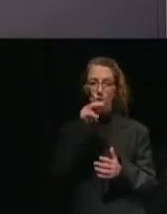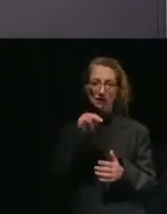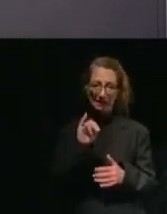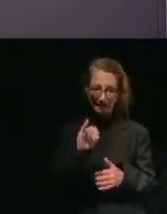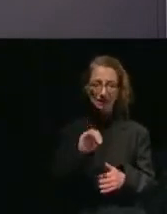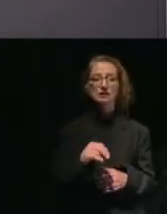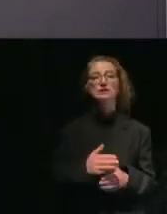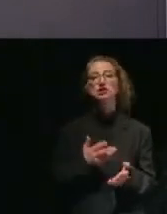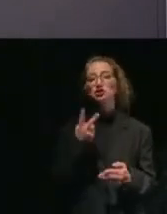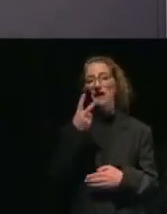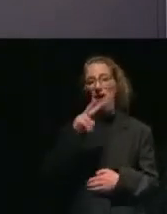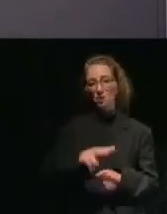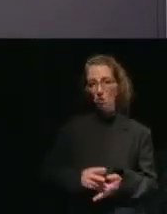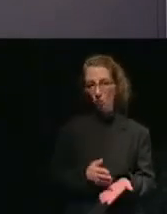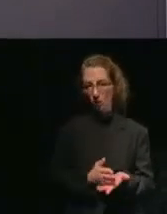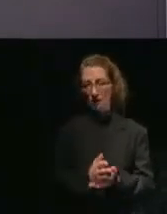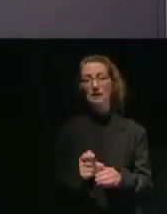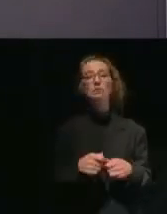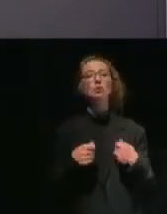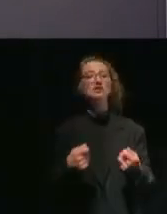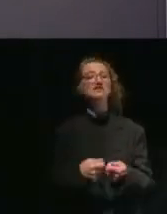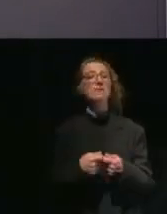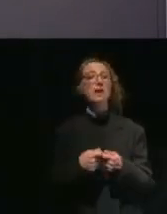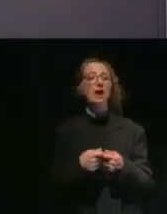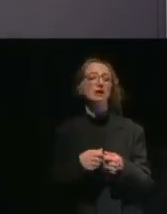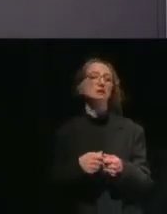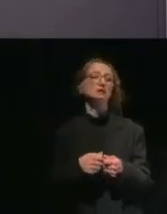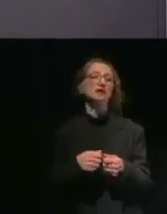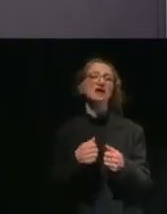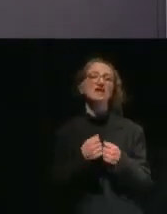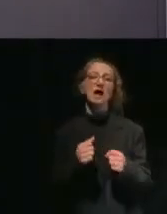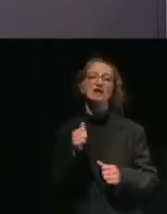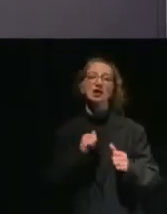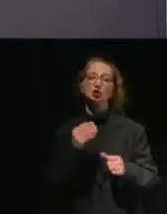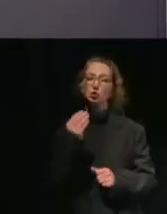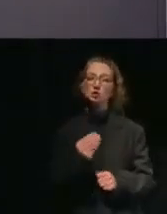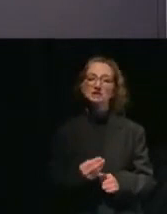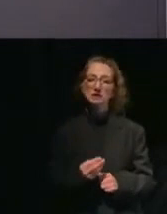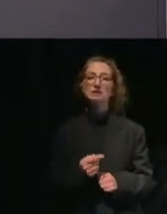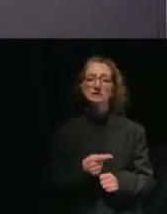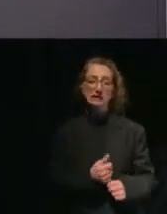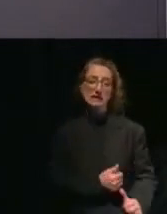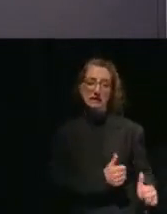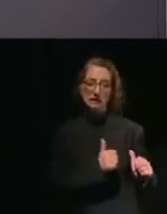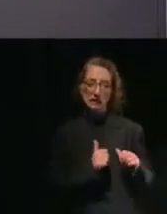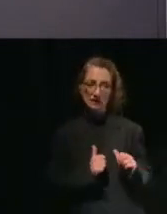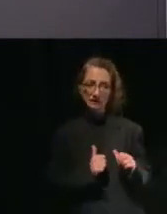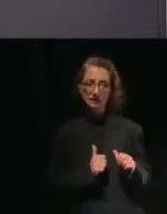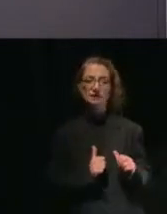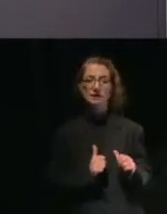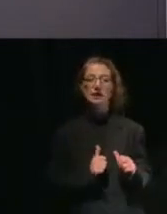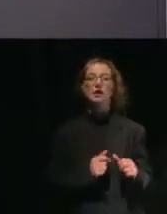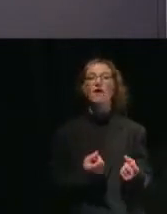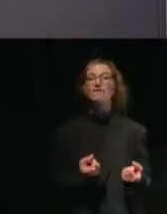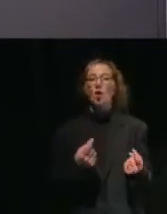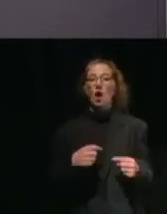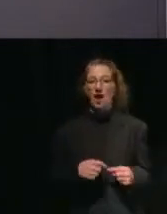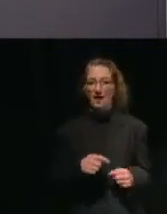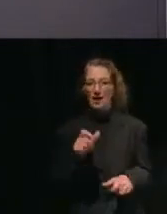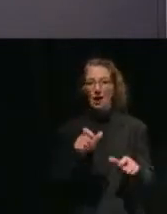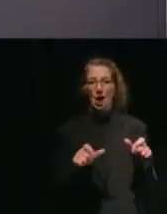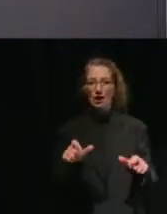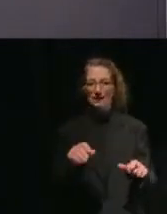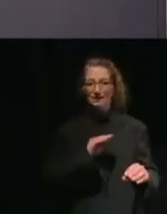Federal Association of Independent Performing Arts, helped us to find people to fill out the survey. and had a large campaign